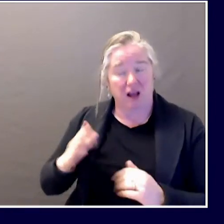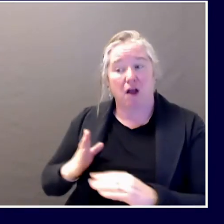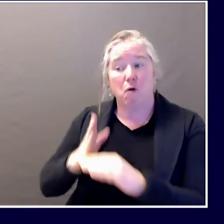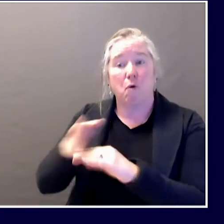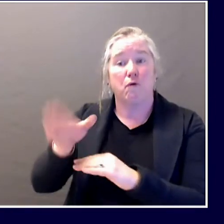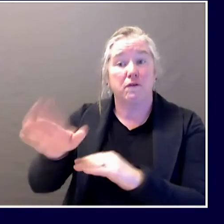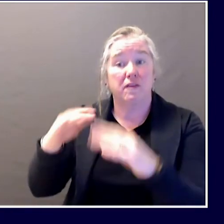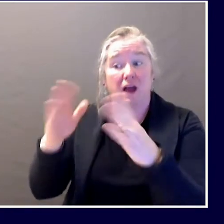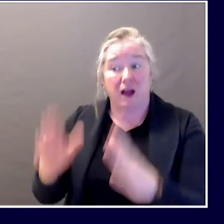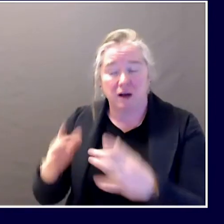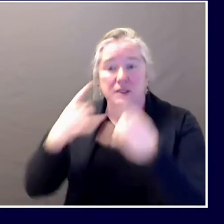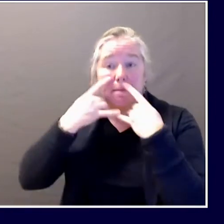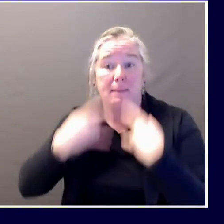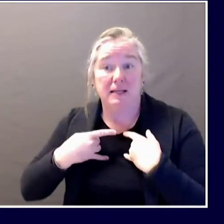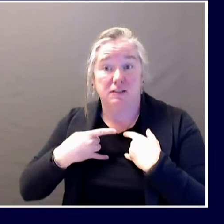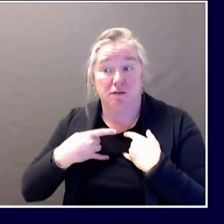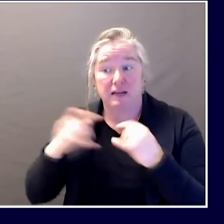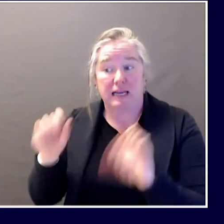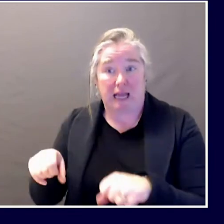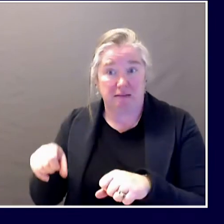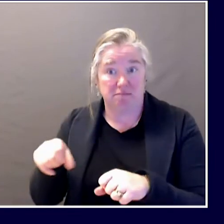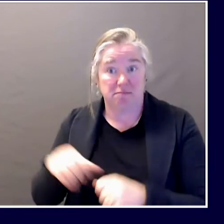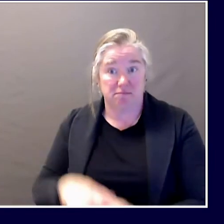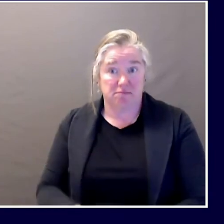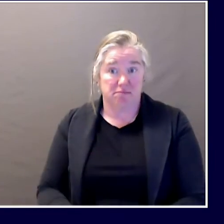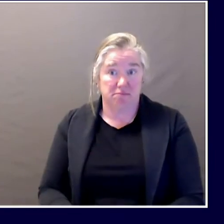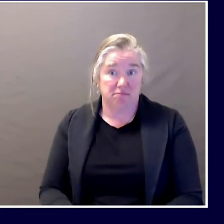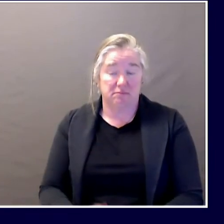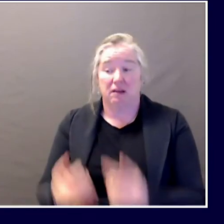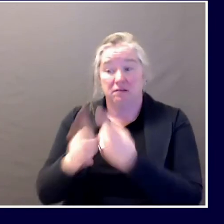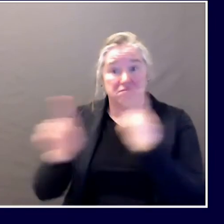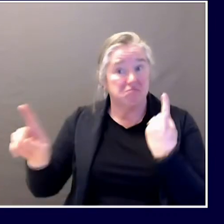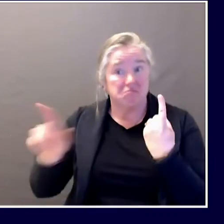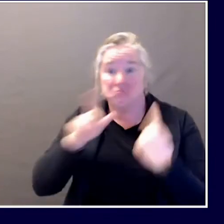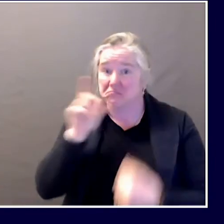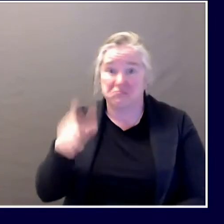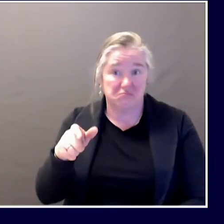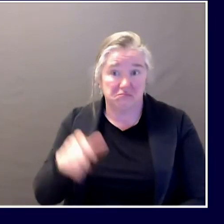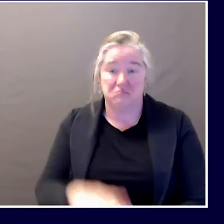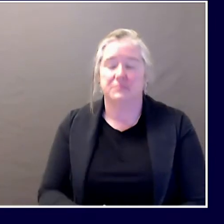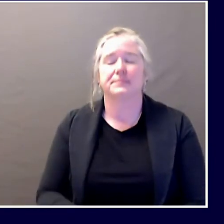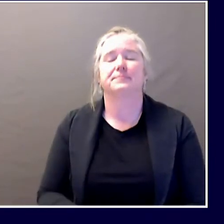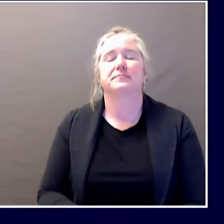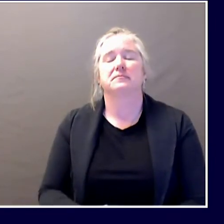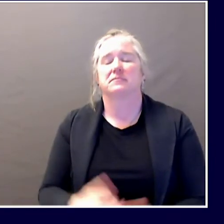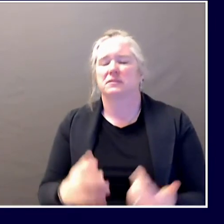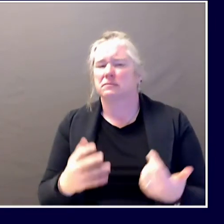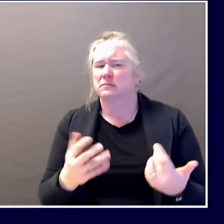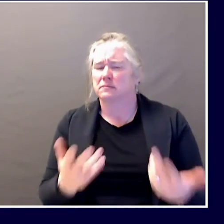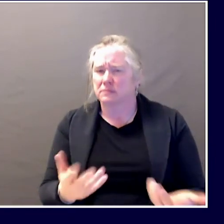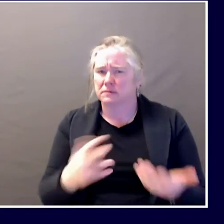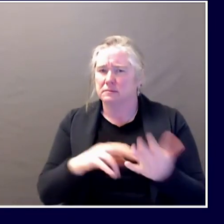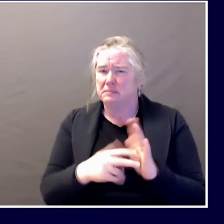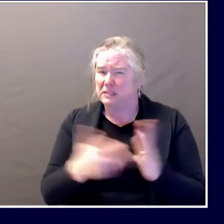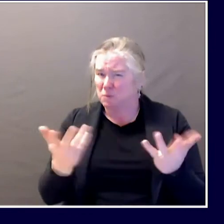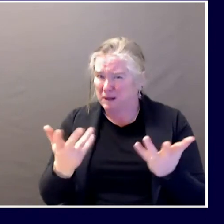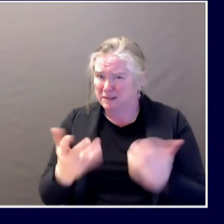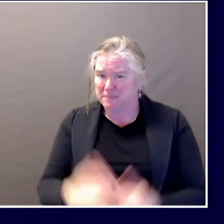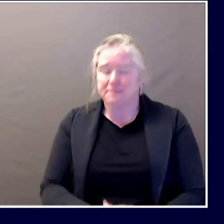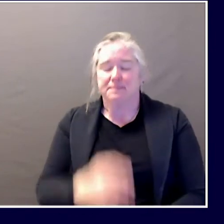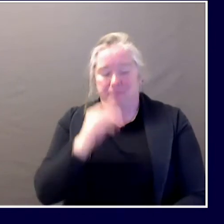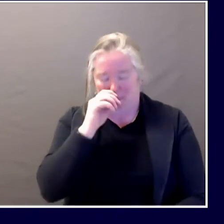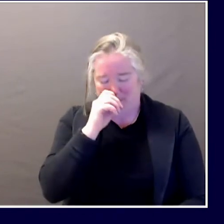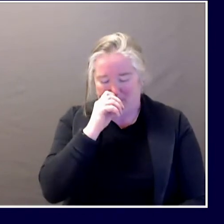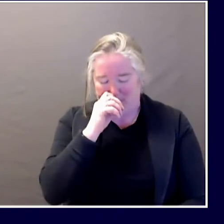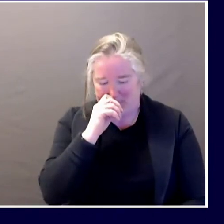physical distancing. So what does this mean? Well, it means that if you're a Mainer and you want to get together